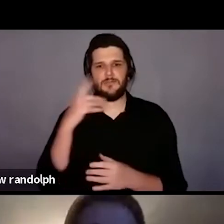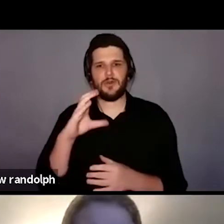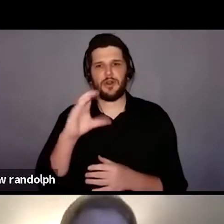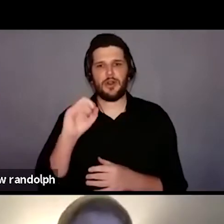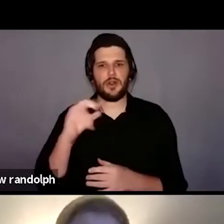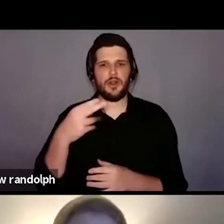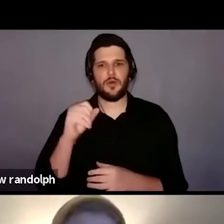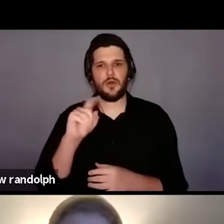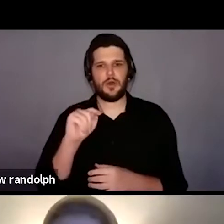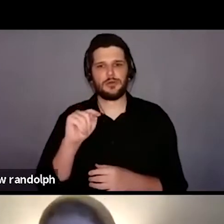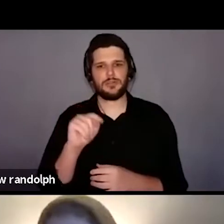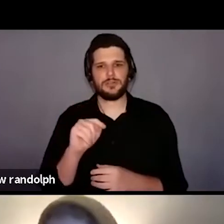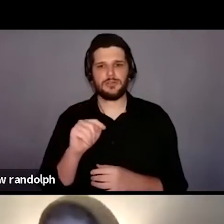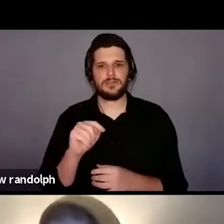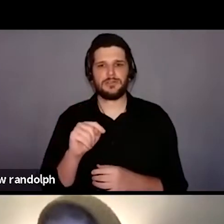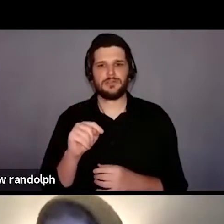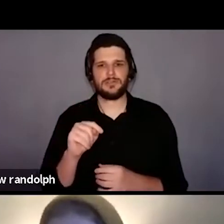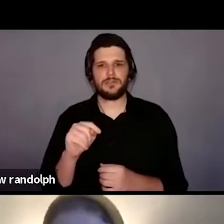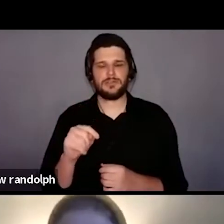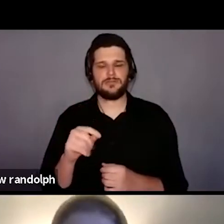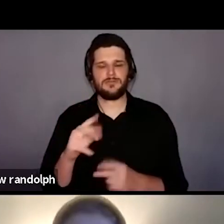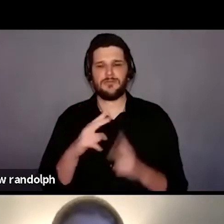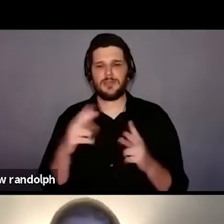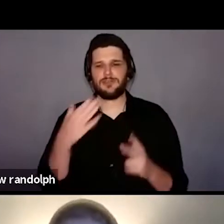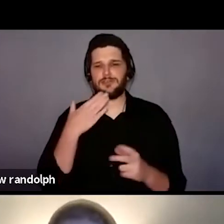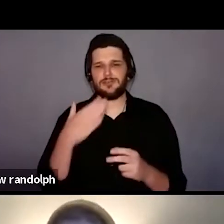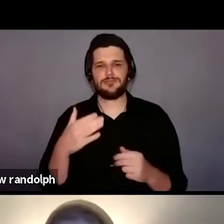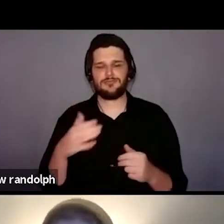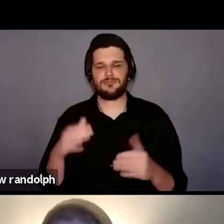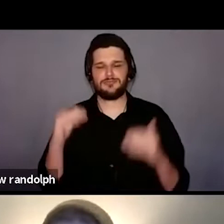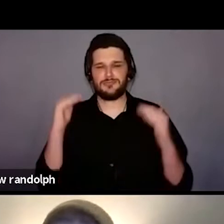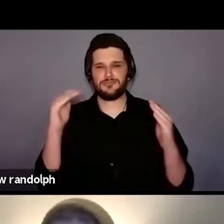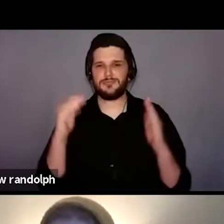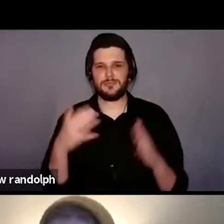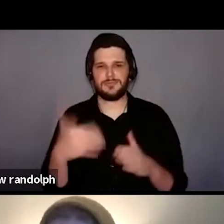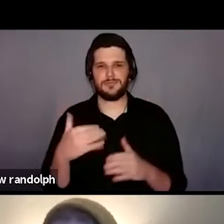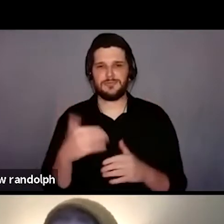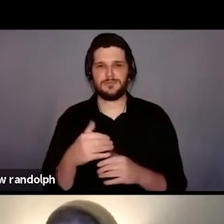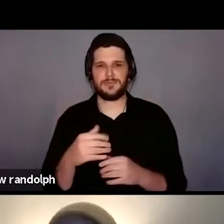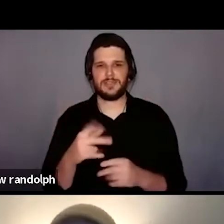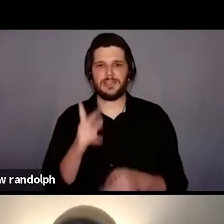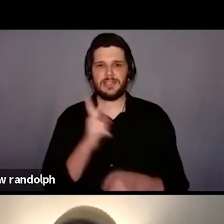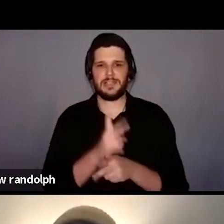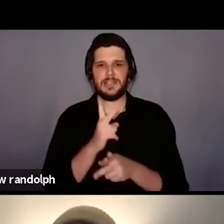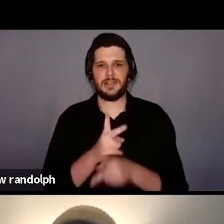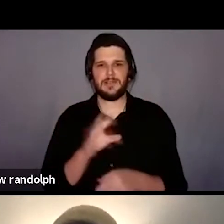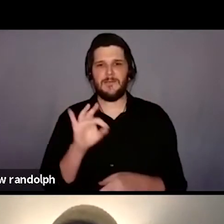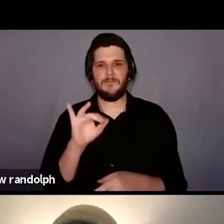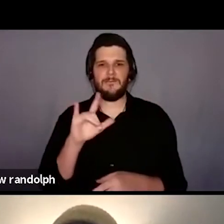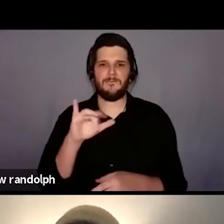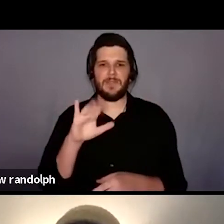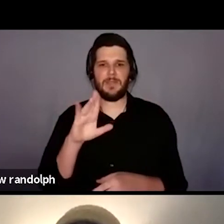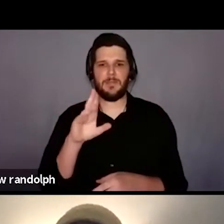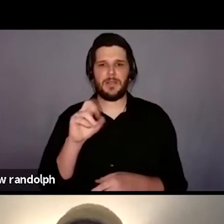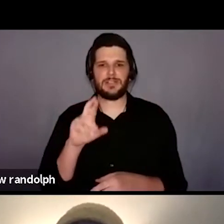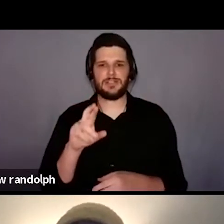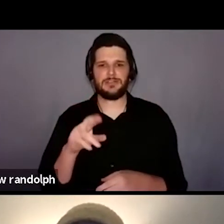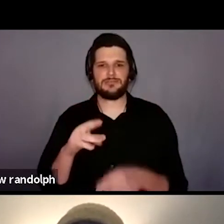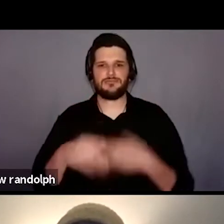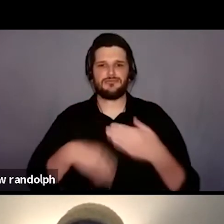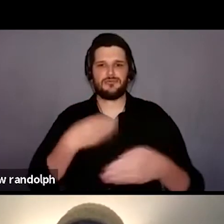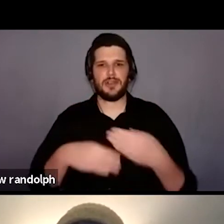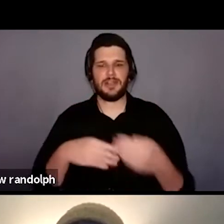co-hosting admirably today, and keeping the filibuster rolling, even though there